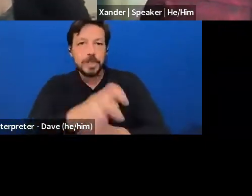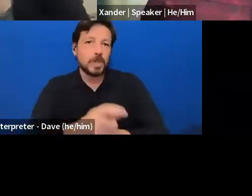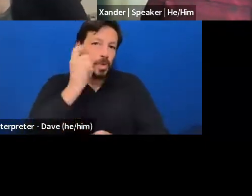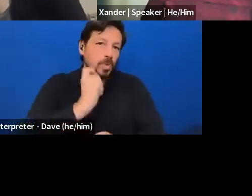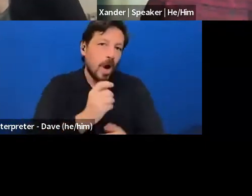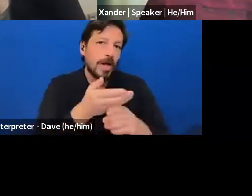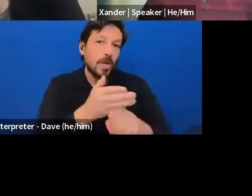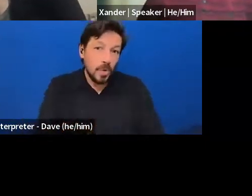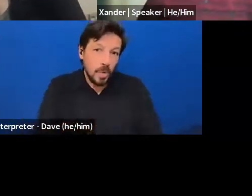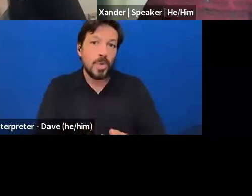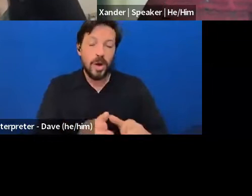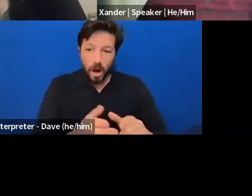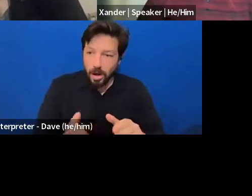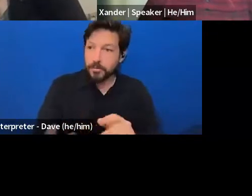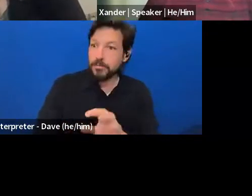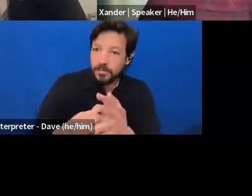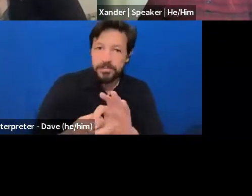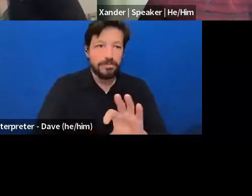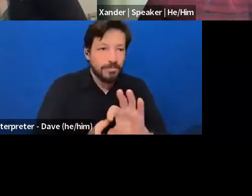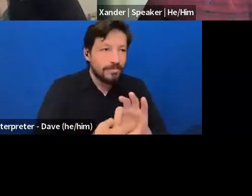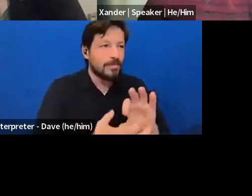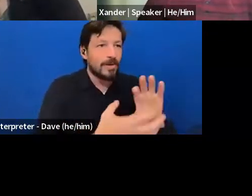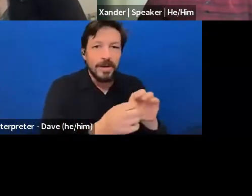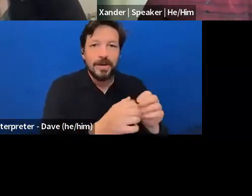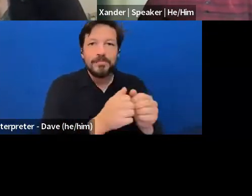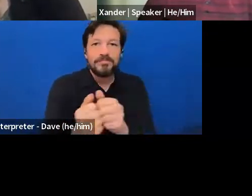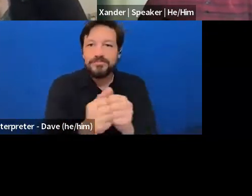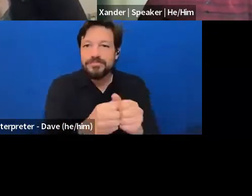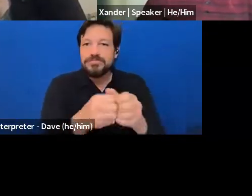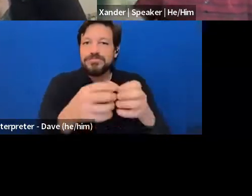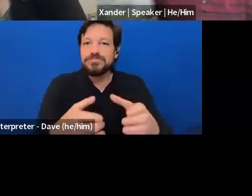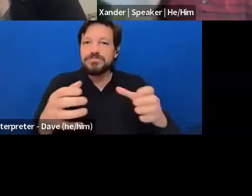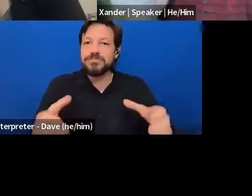and finding, you know, new and interesting allies as we go along.